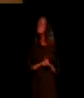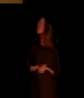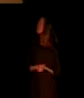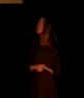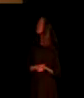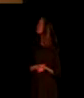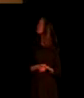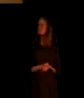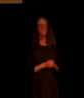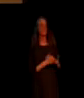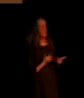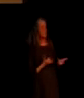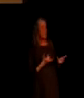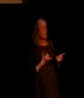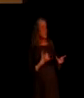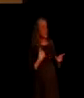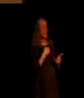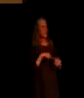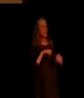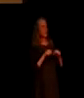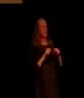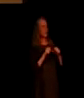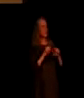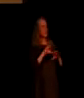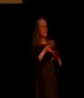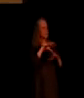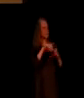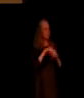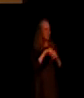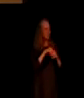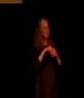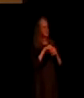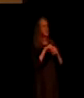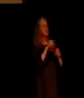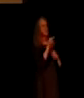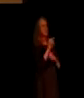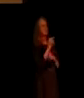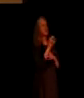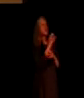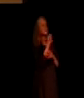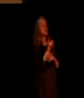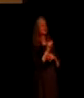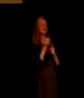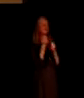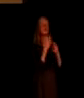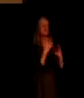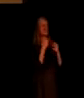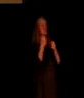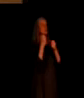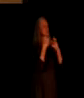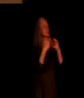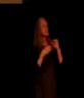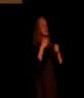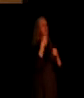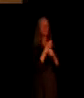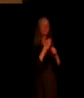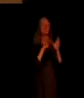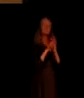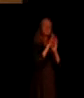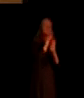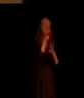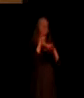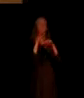was our chance at the big time. After NASA had spent decades in manned space flight and going to the